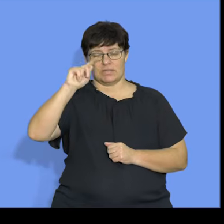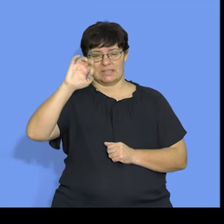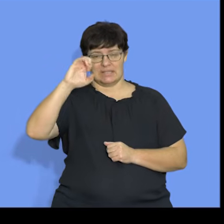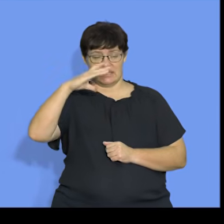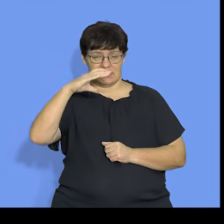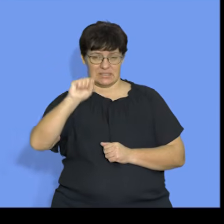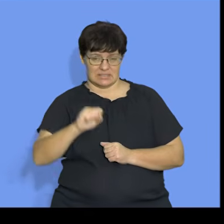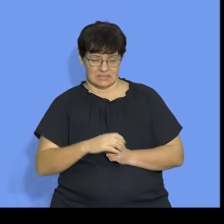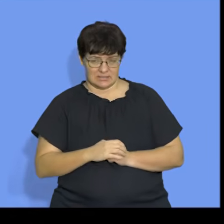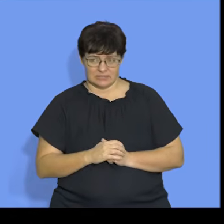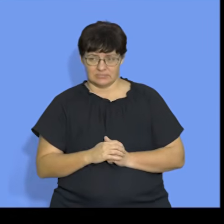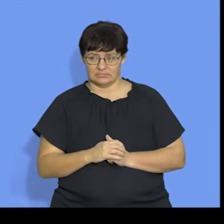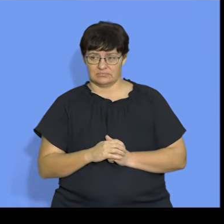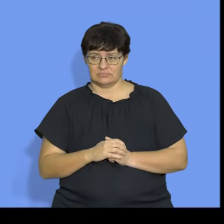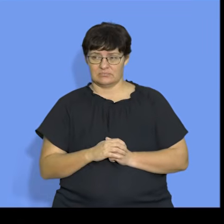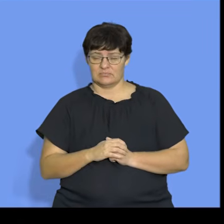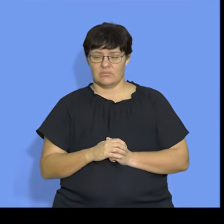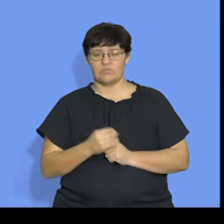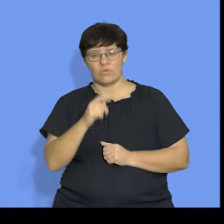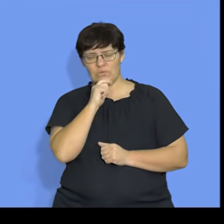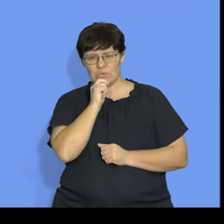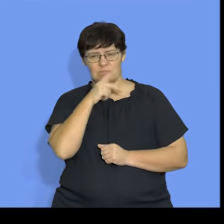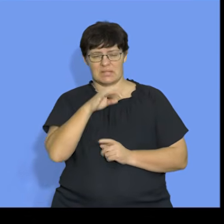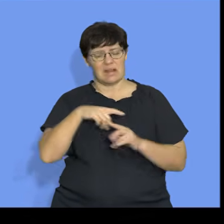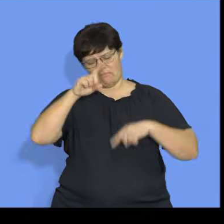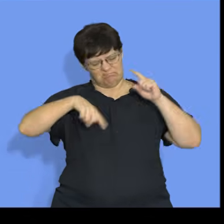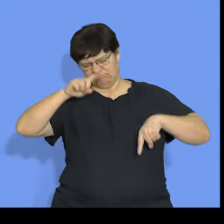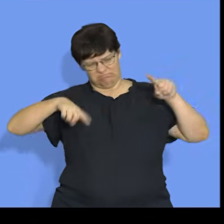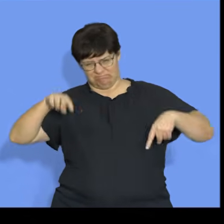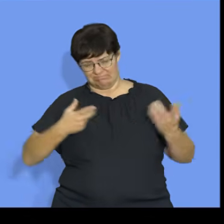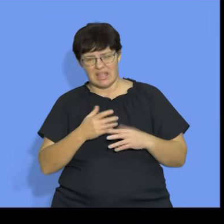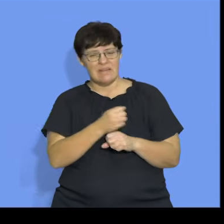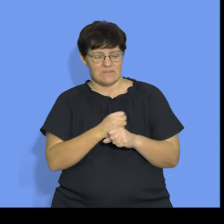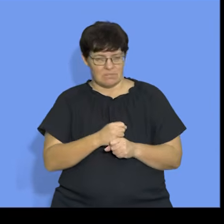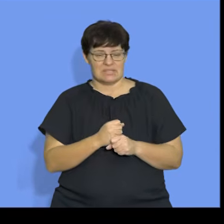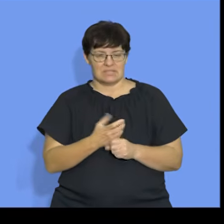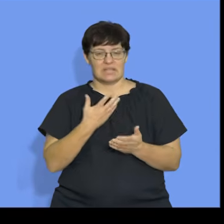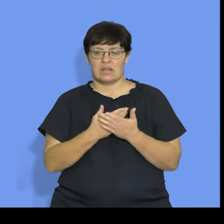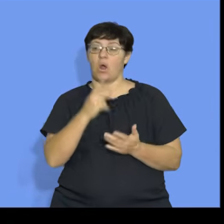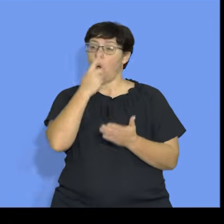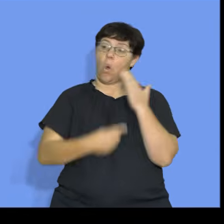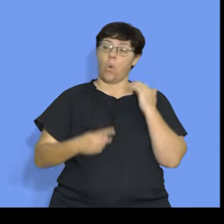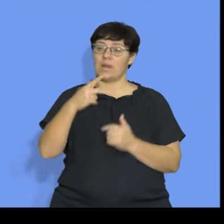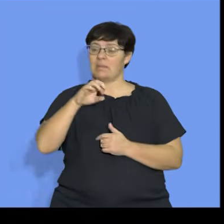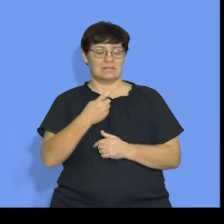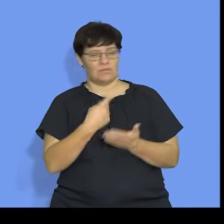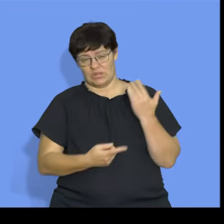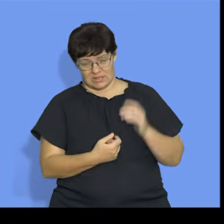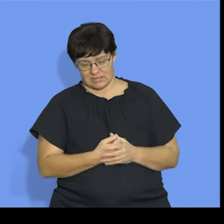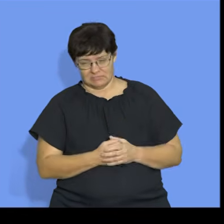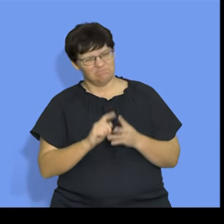antibiotics. Right, remember we don't use penicillin. There's a variety of ways that pharmacies can now manufacture